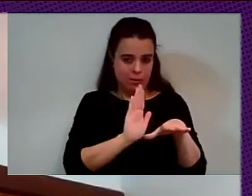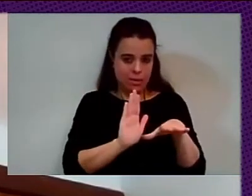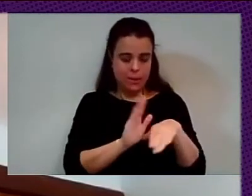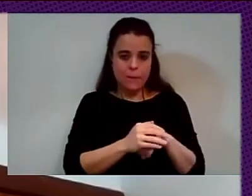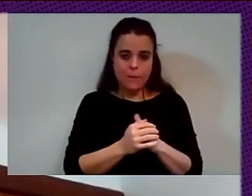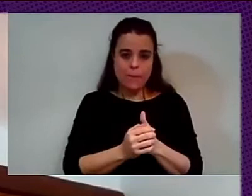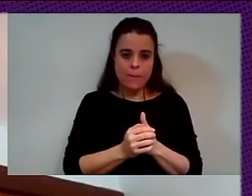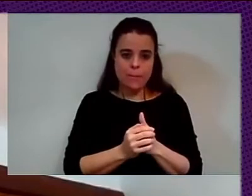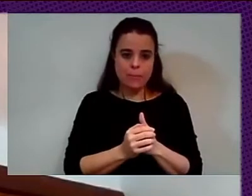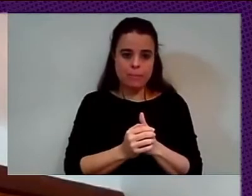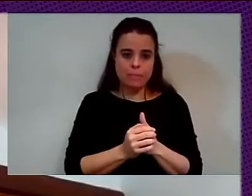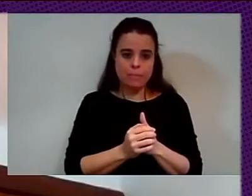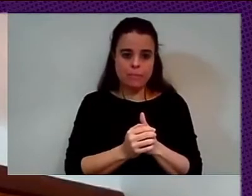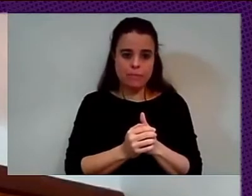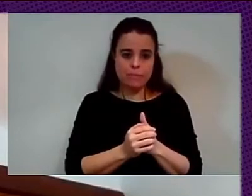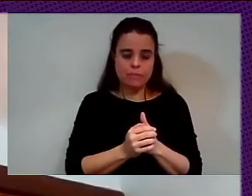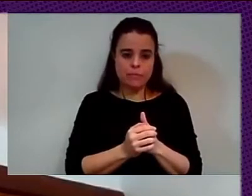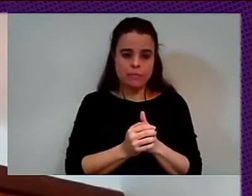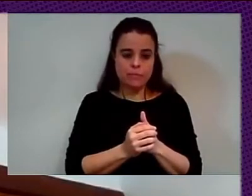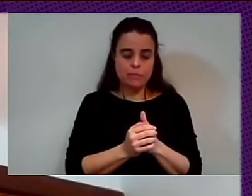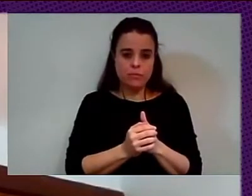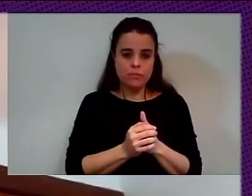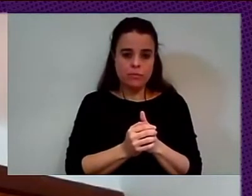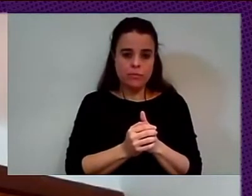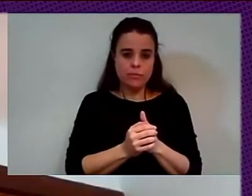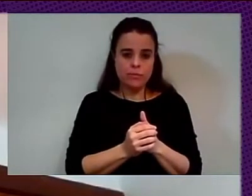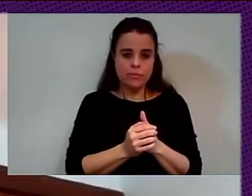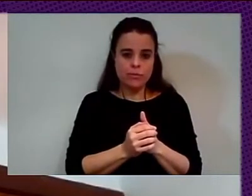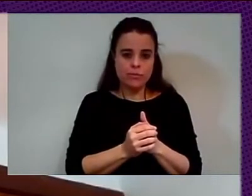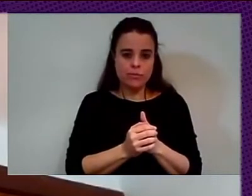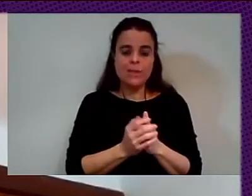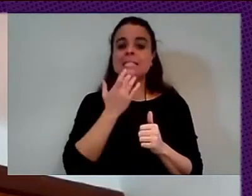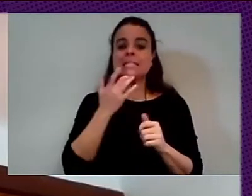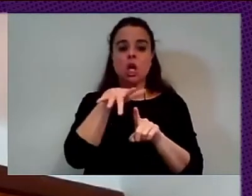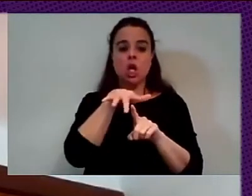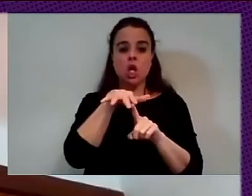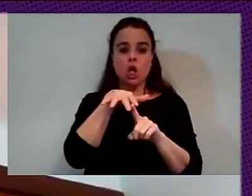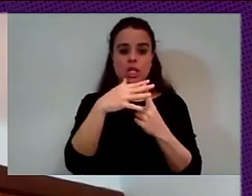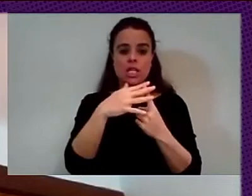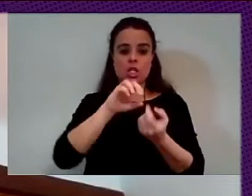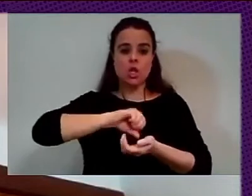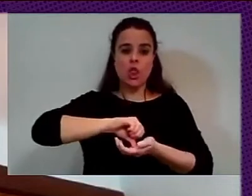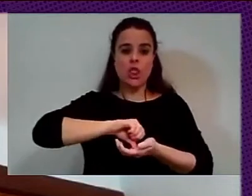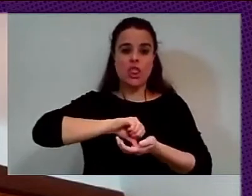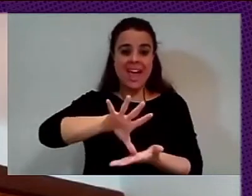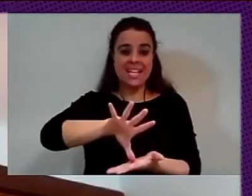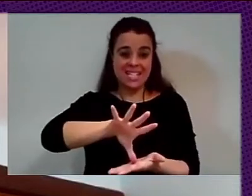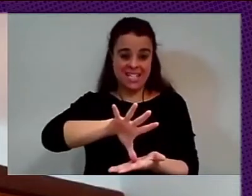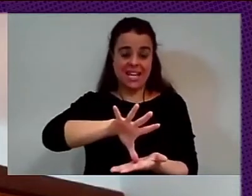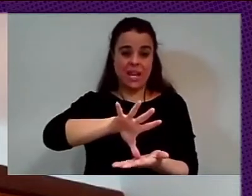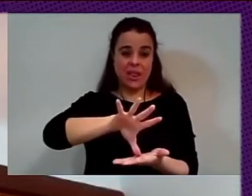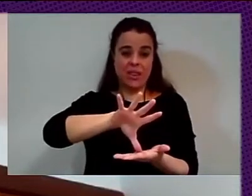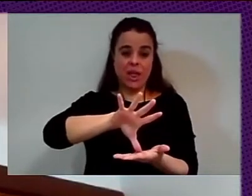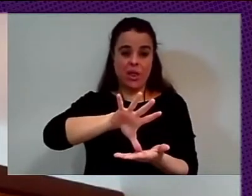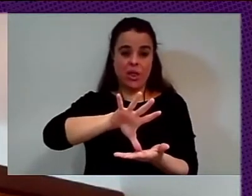see all these outside parties coming in all over the place and trying to scrape the information one by one by one